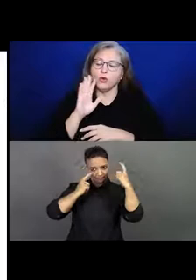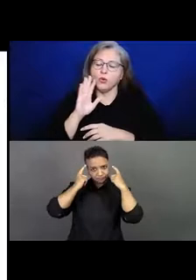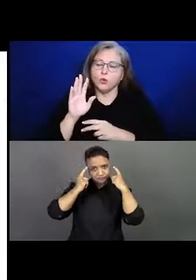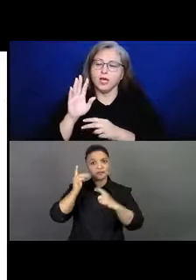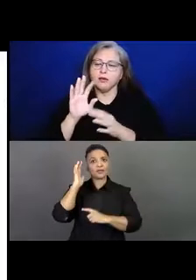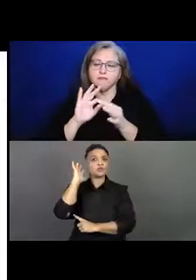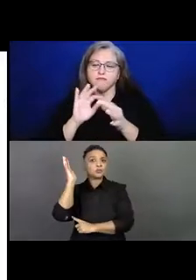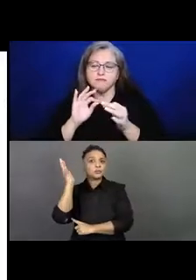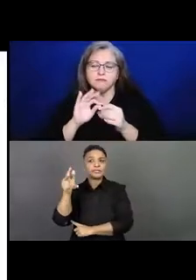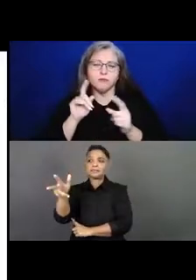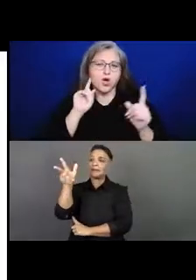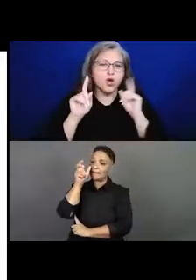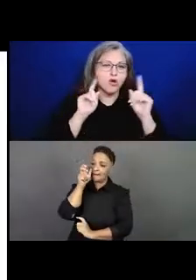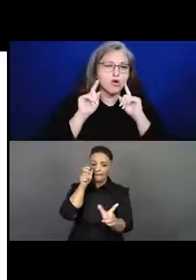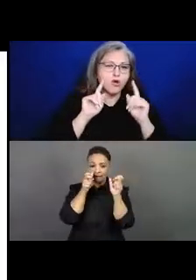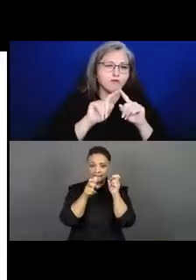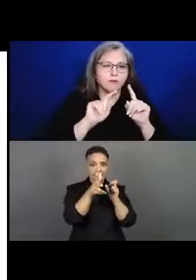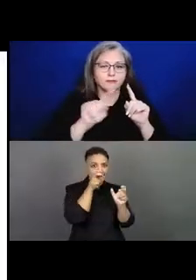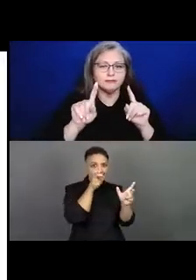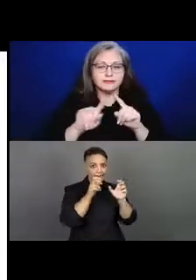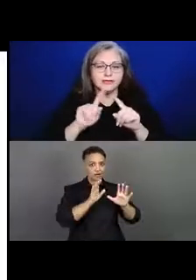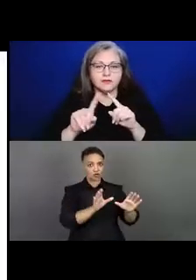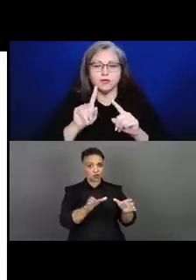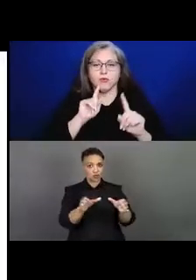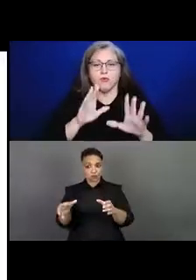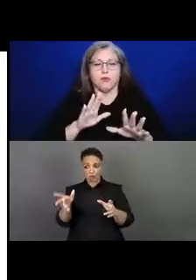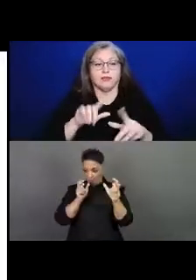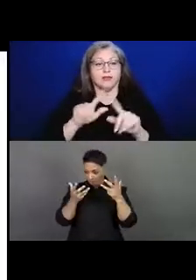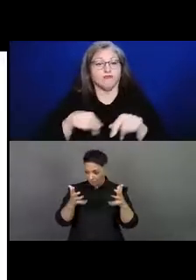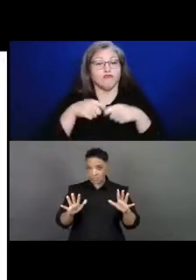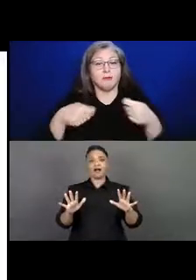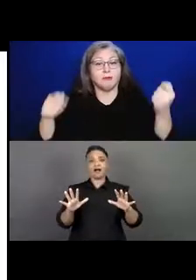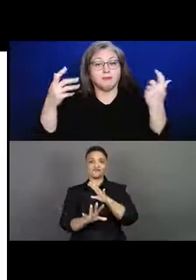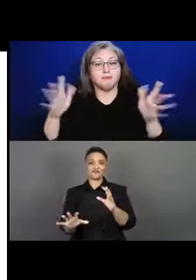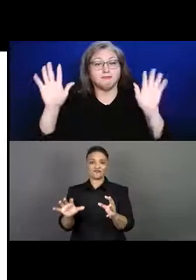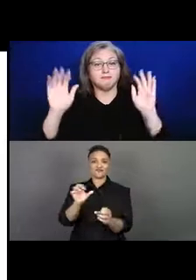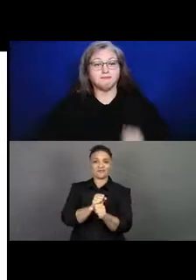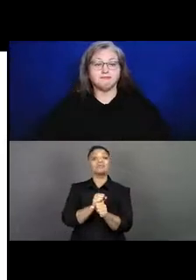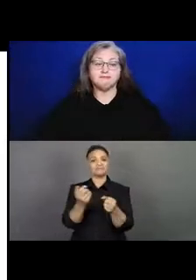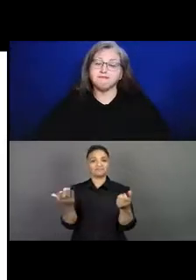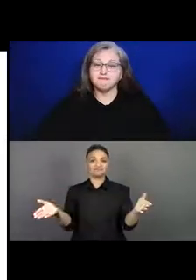they've heard from the reporters, and then we wrap up in closure.